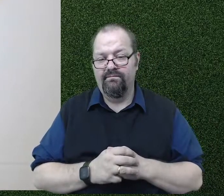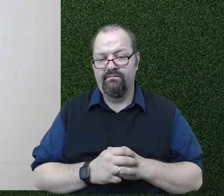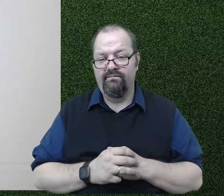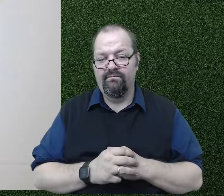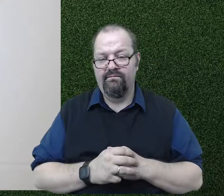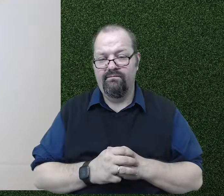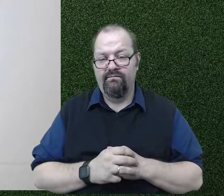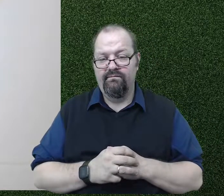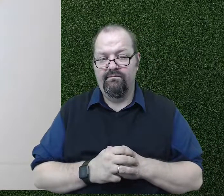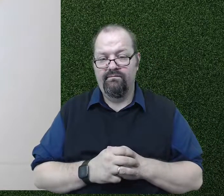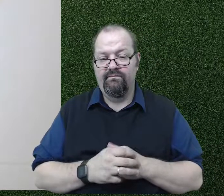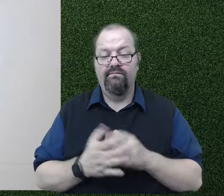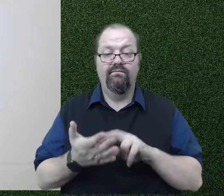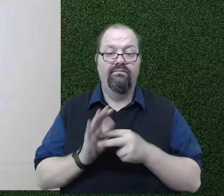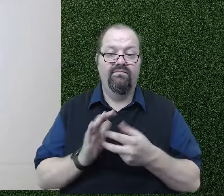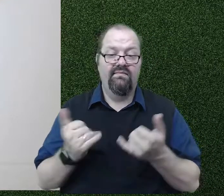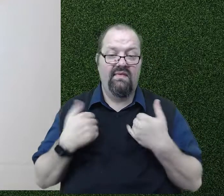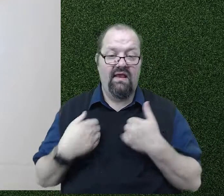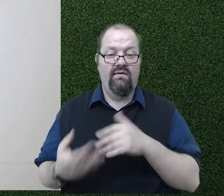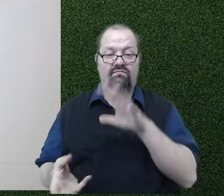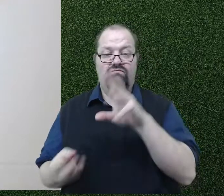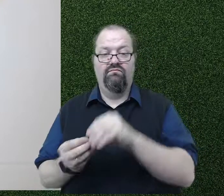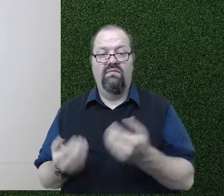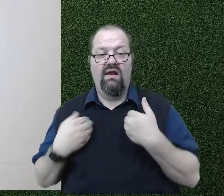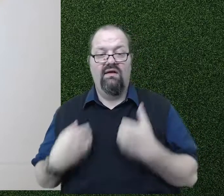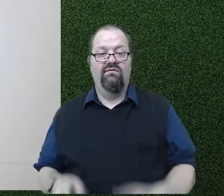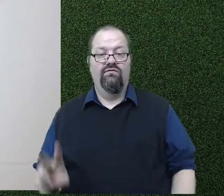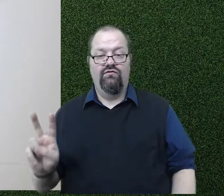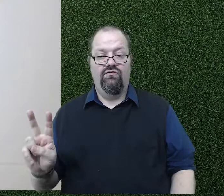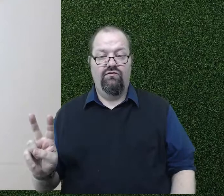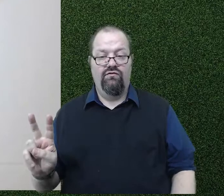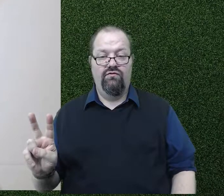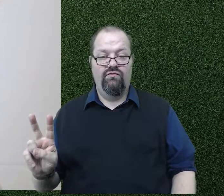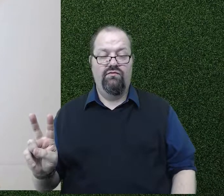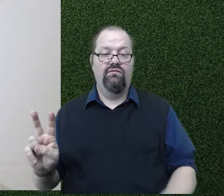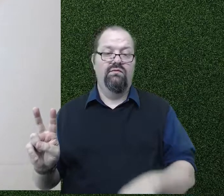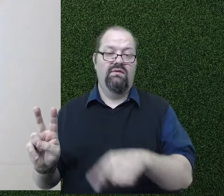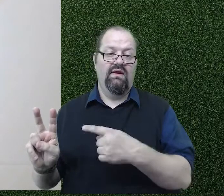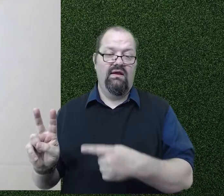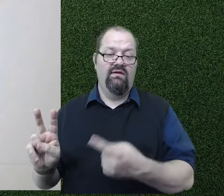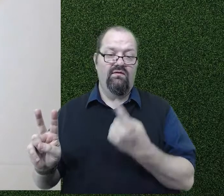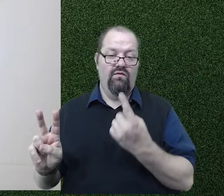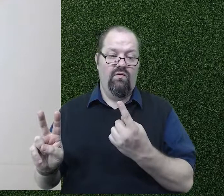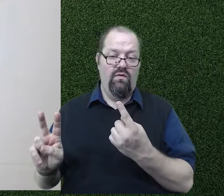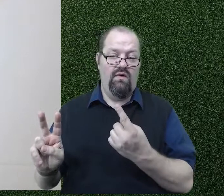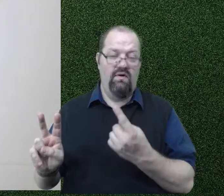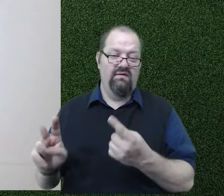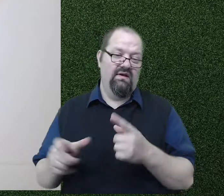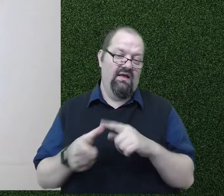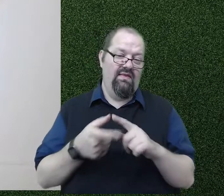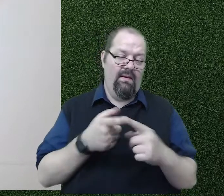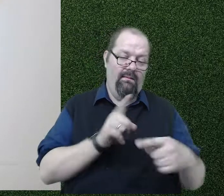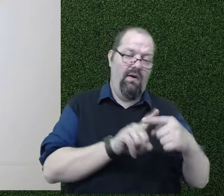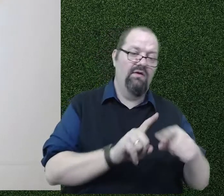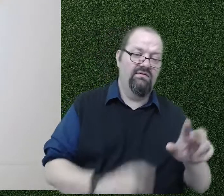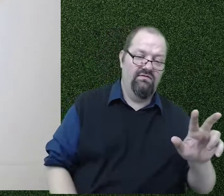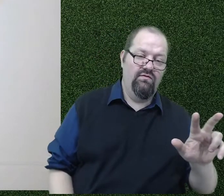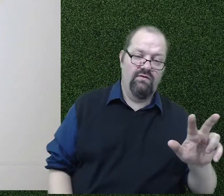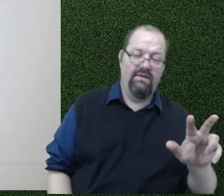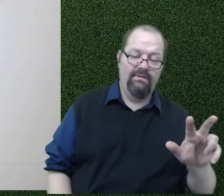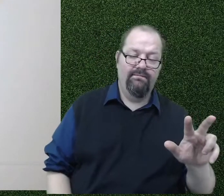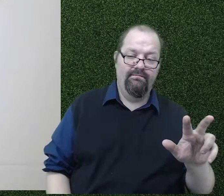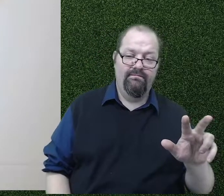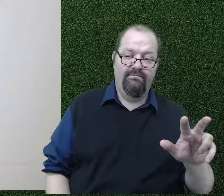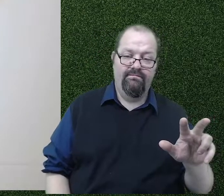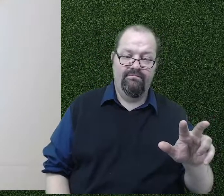Eight minus 6 is 2. 2 minus 3 is negative 1, and that's just going to be a positive 3.